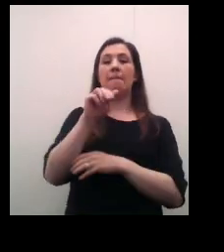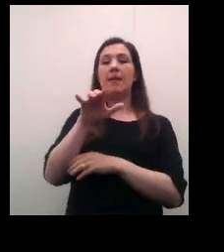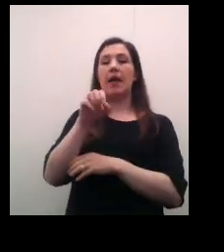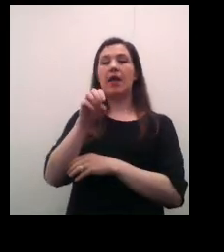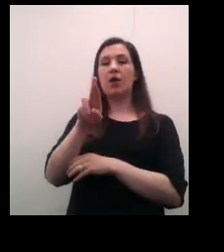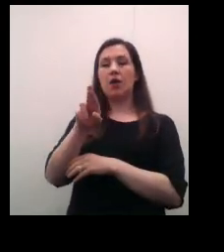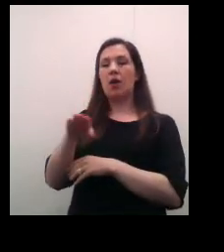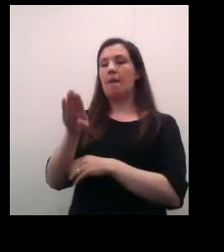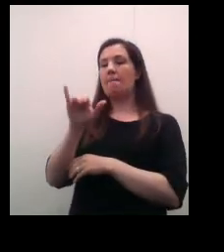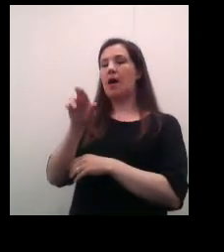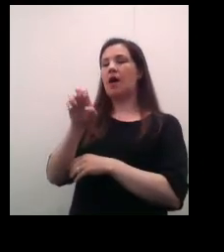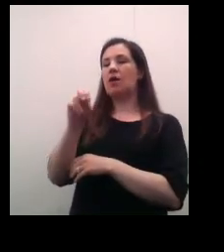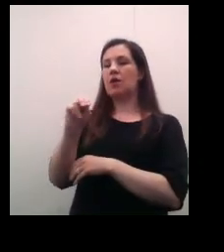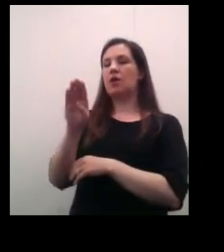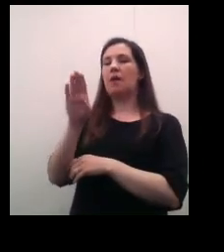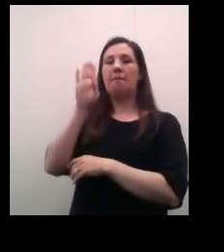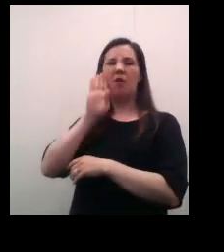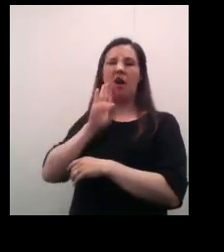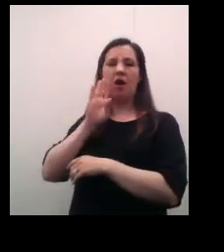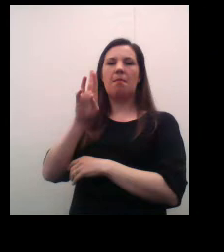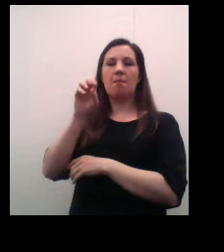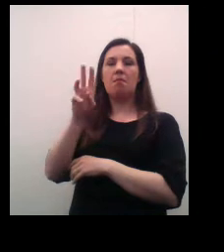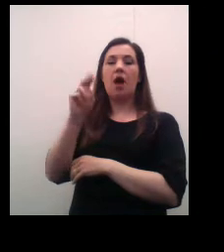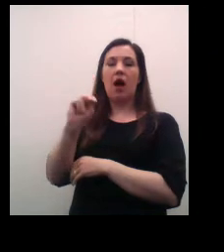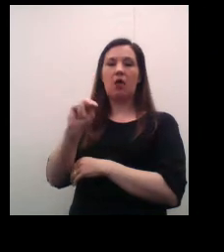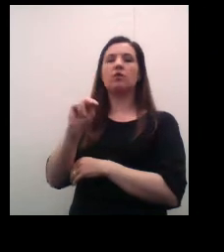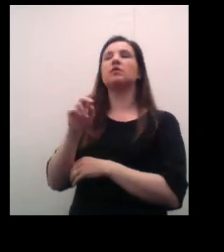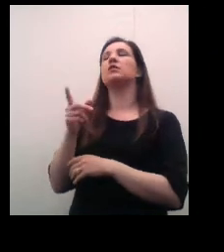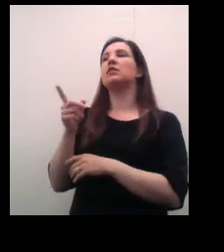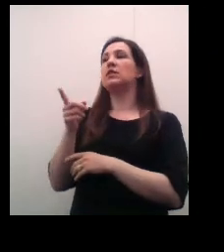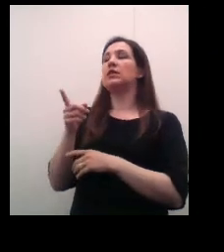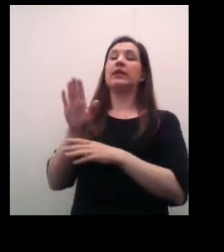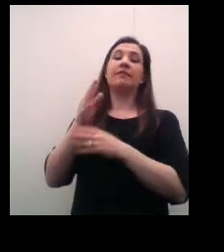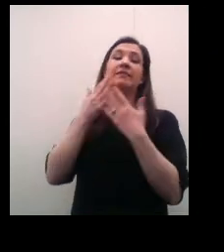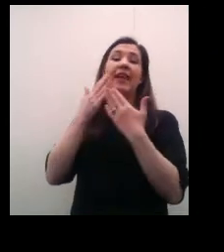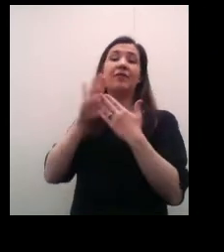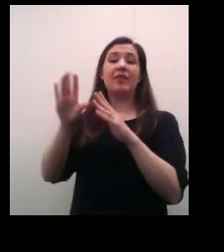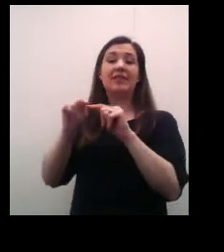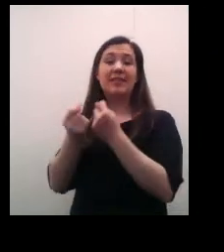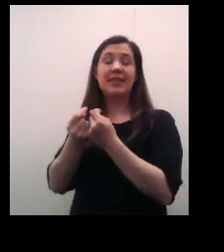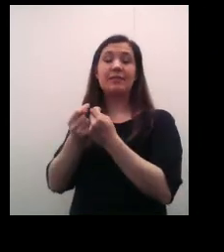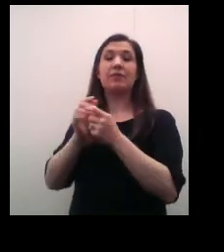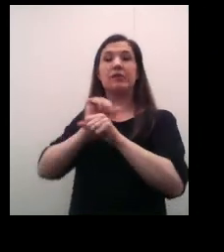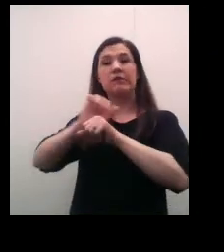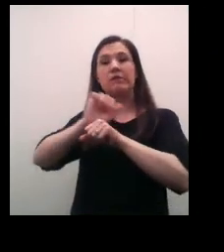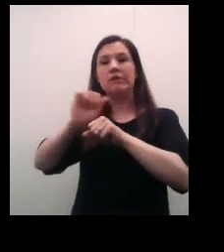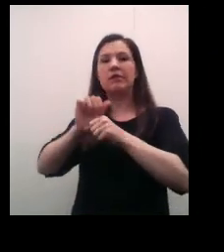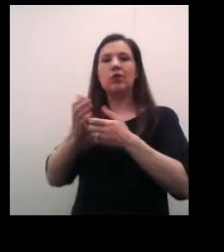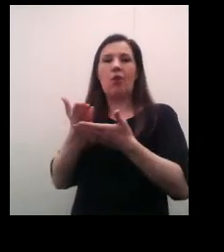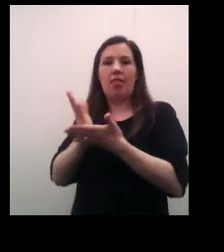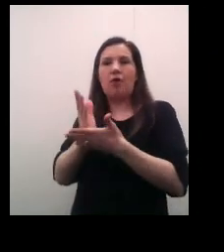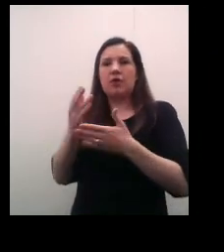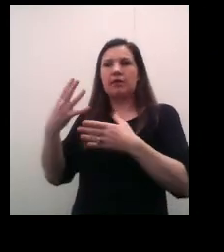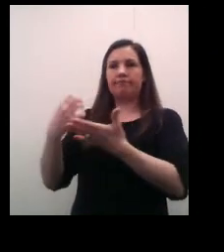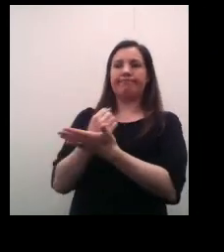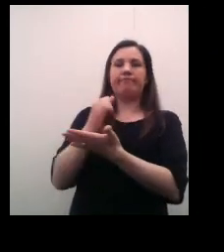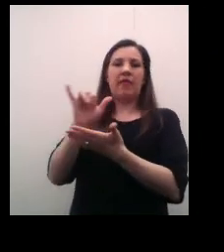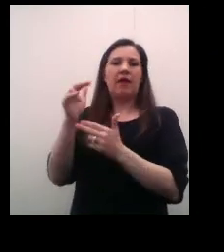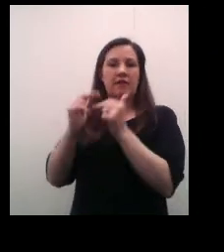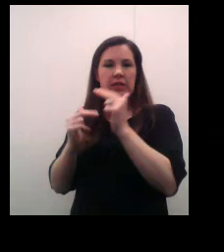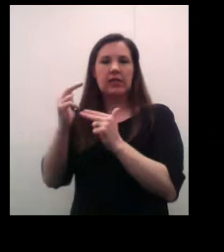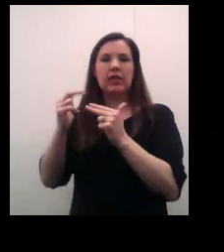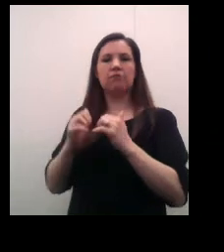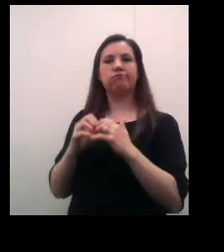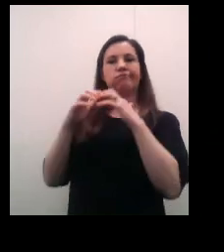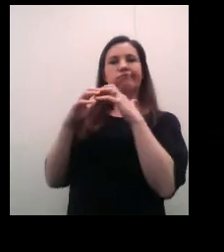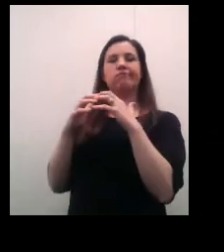Leroy Coles Library is owned by the city of Buffalo, and I want to thank Mayor Brown and his team for the work that they did to allow us to use that facility, as well